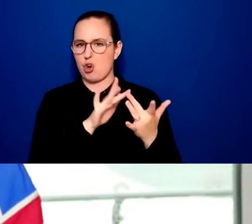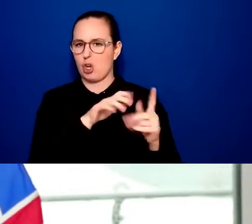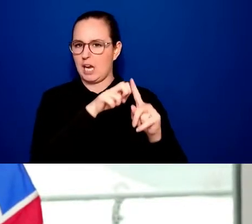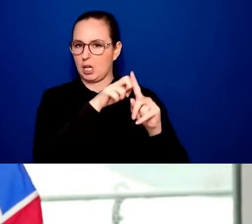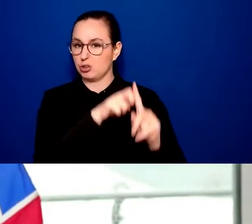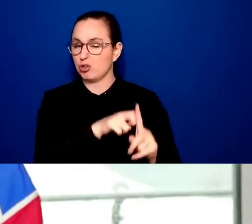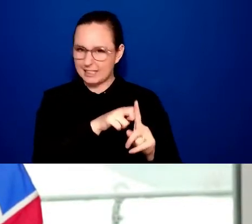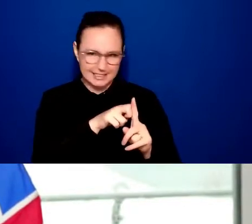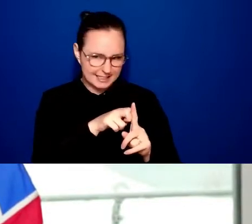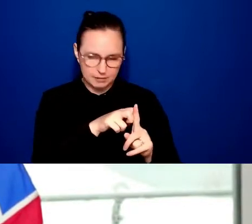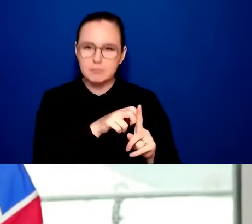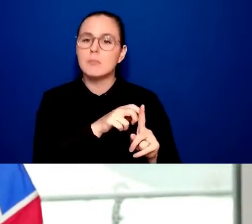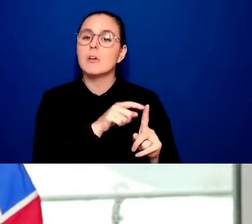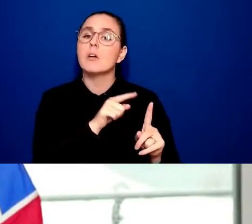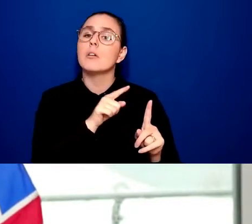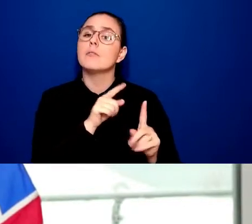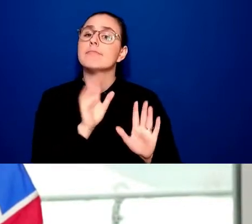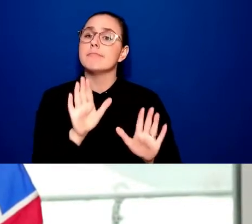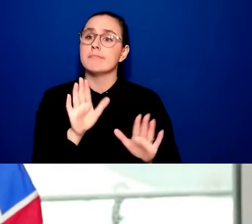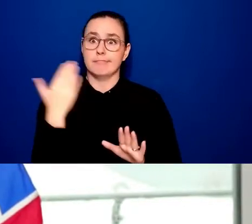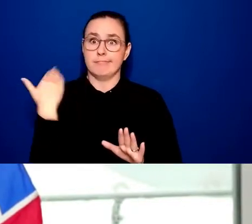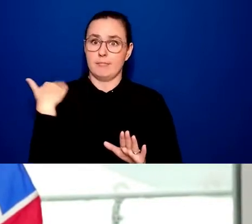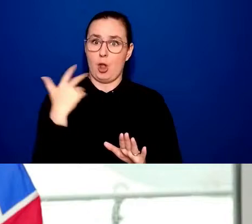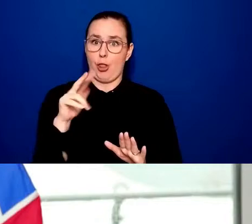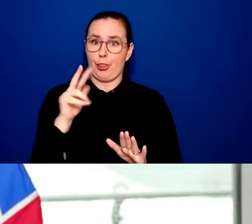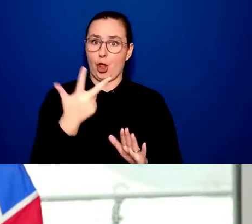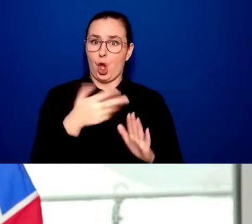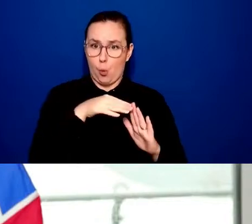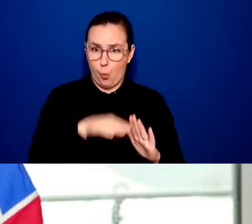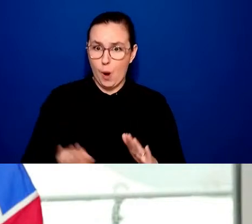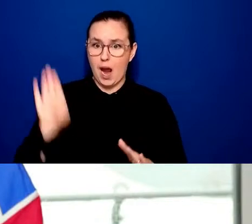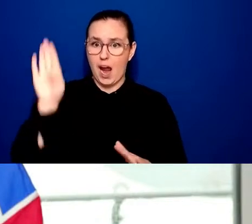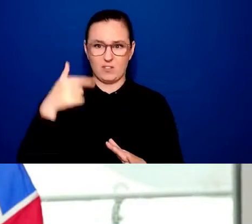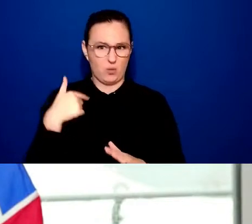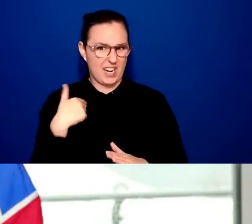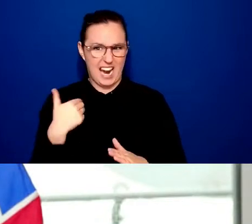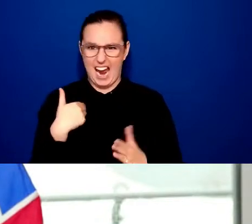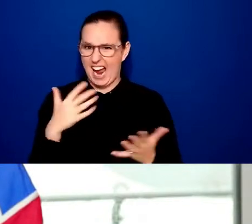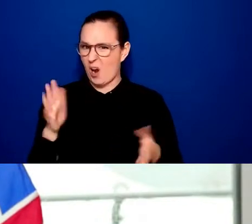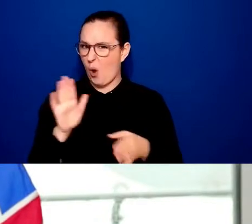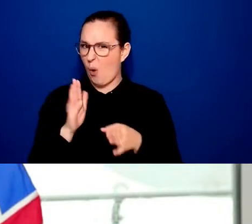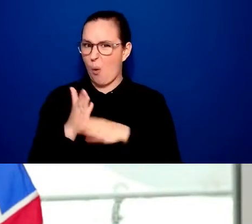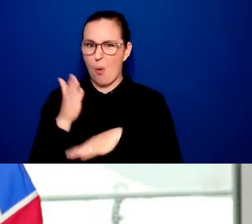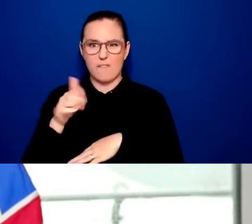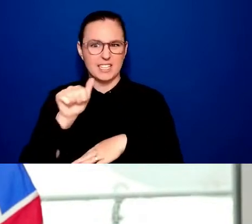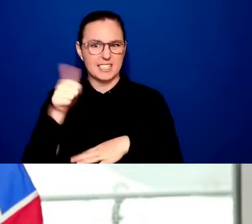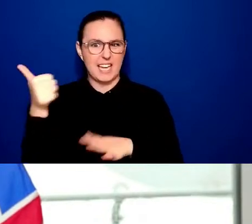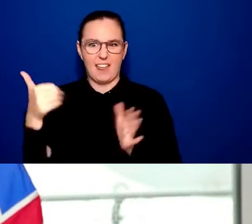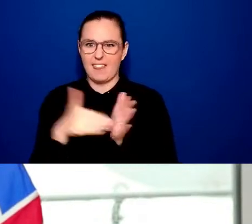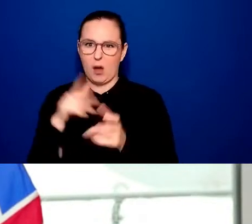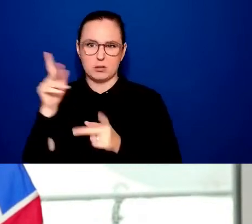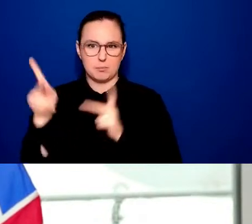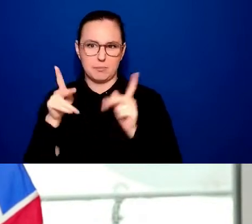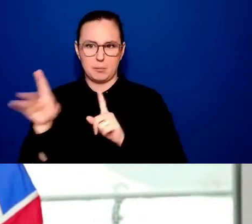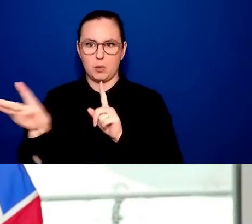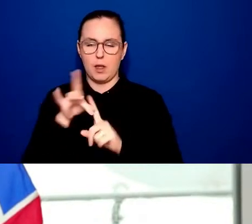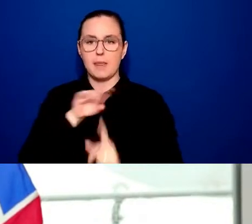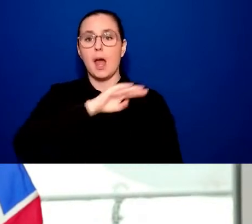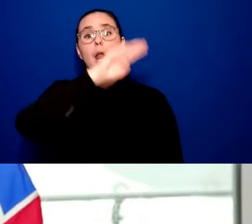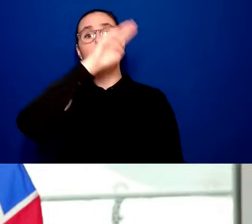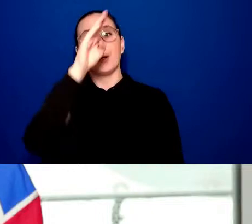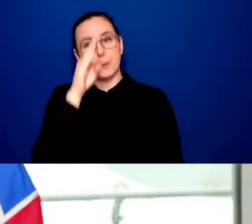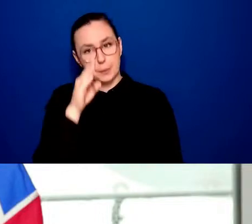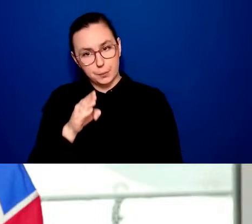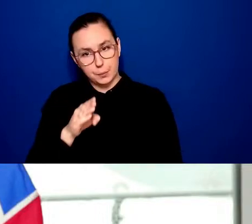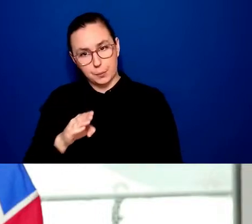in Wave 3, we had well over 10,000 active cases. That number went down to under 1,000 in